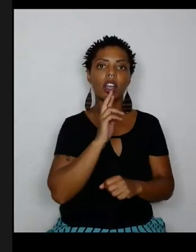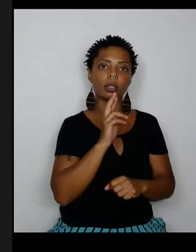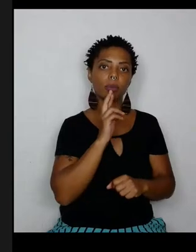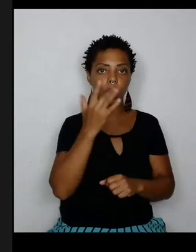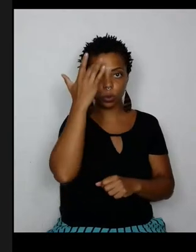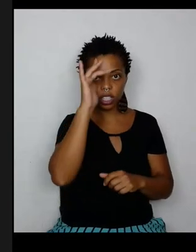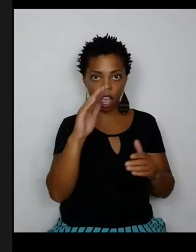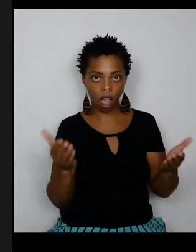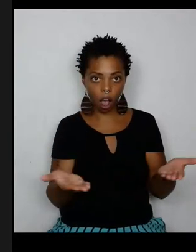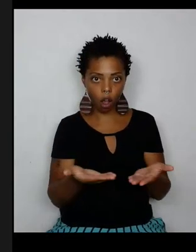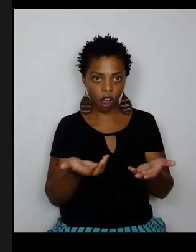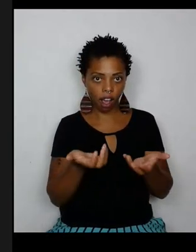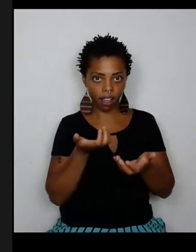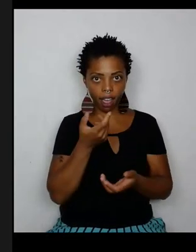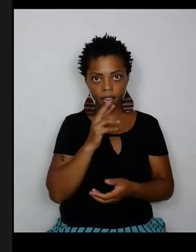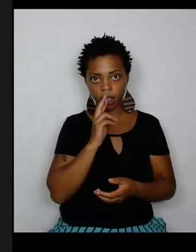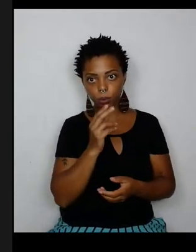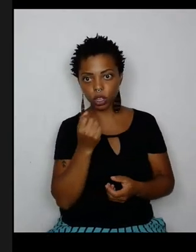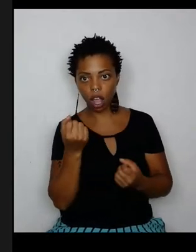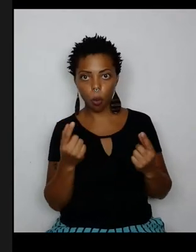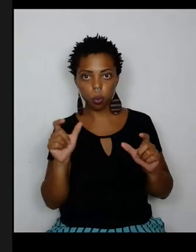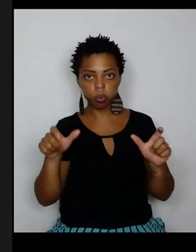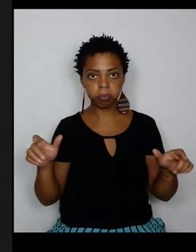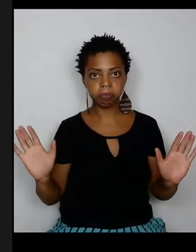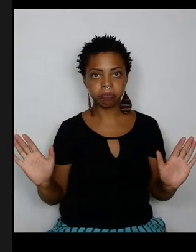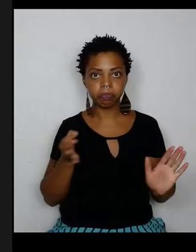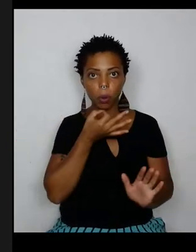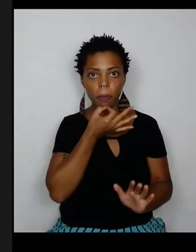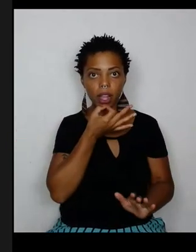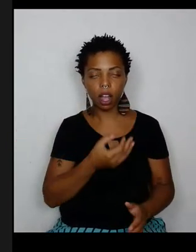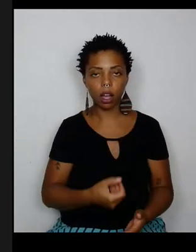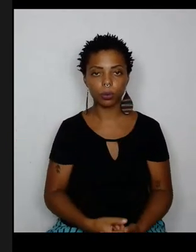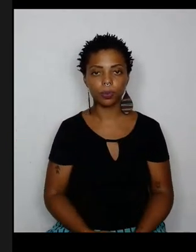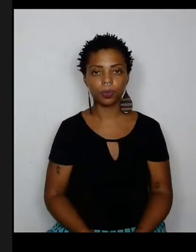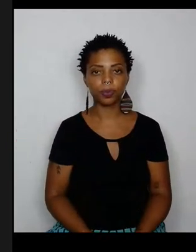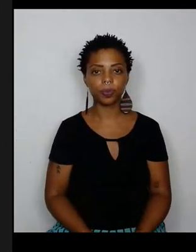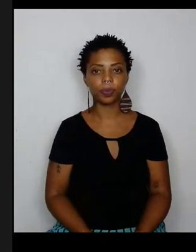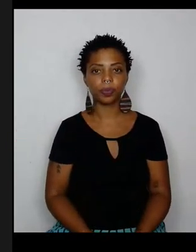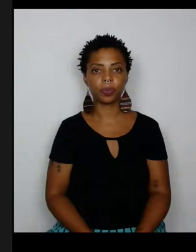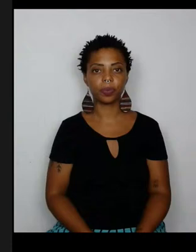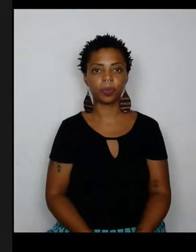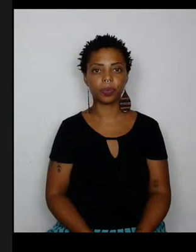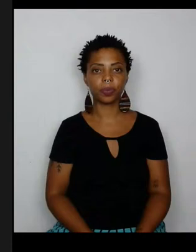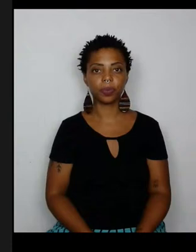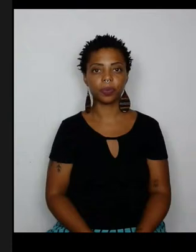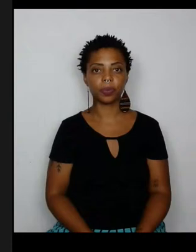i think all of the speakers sort of touched on this idea who would like to begin